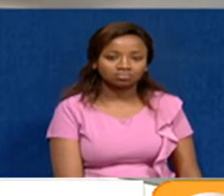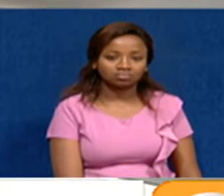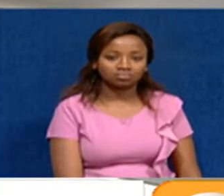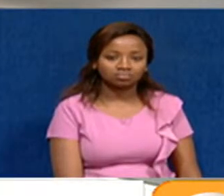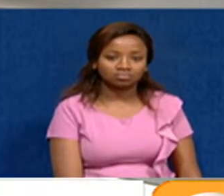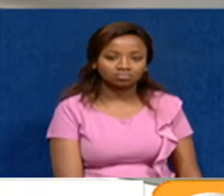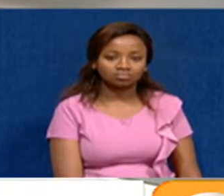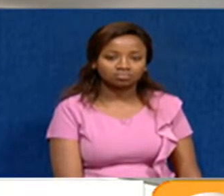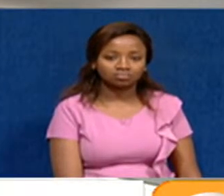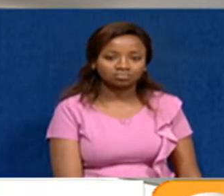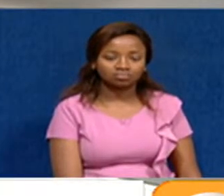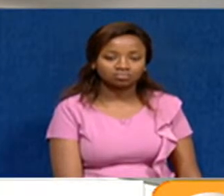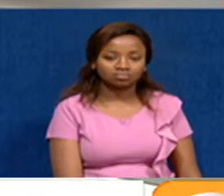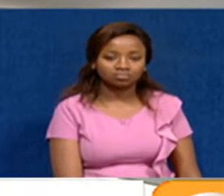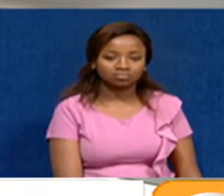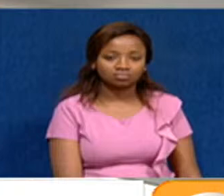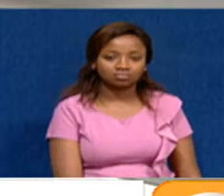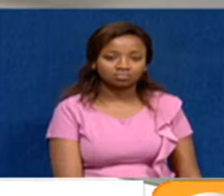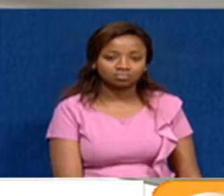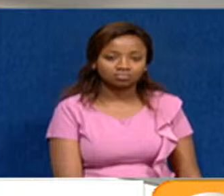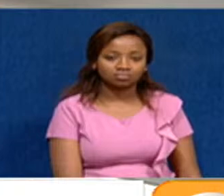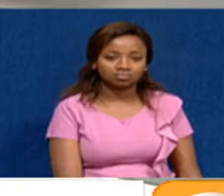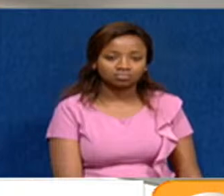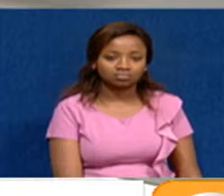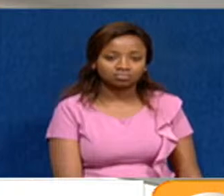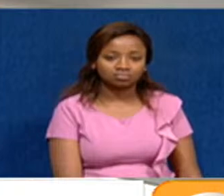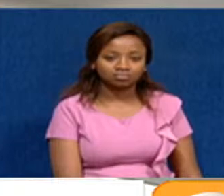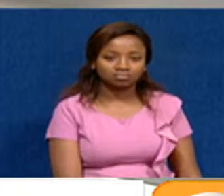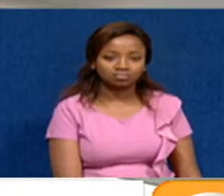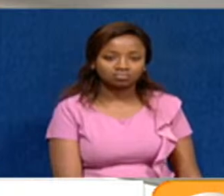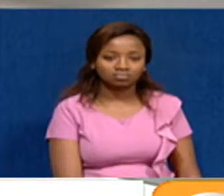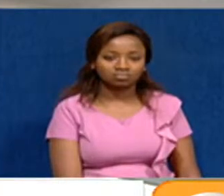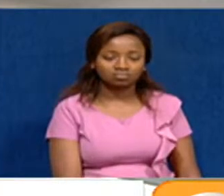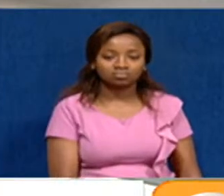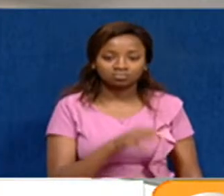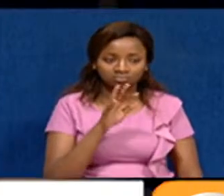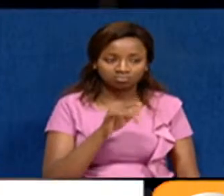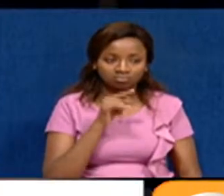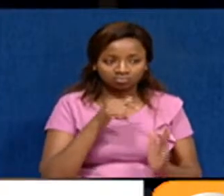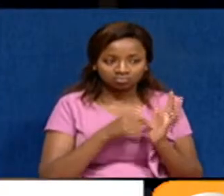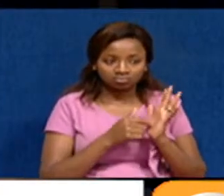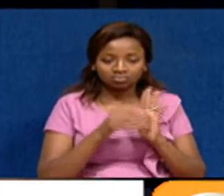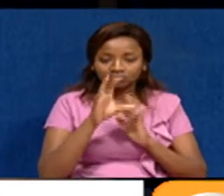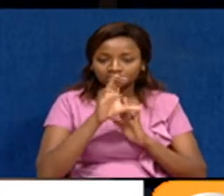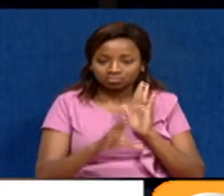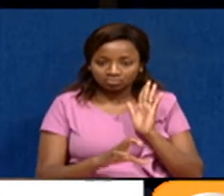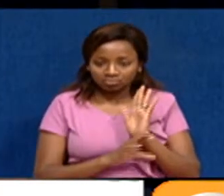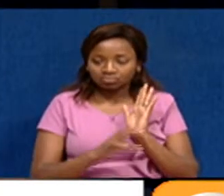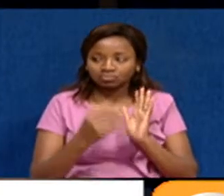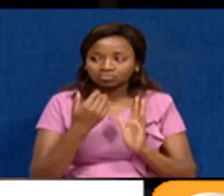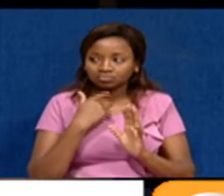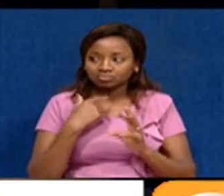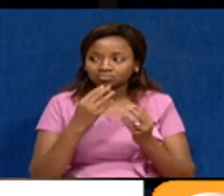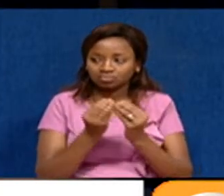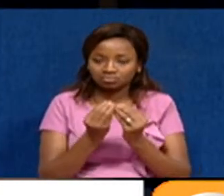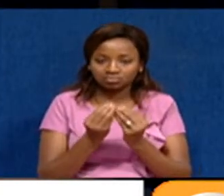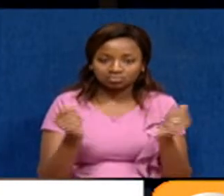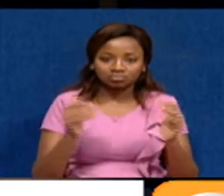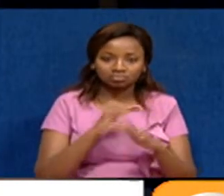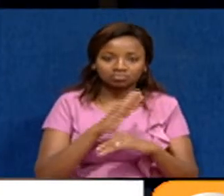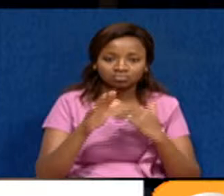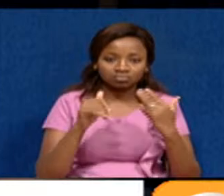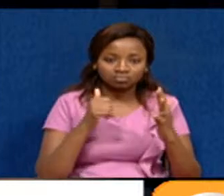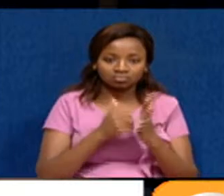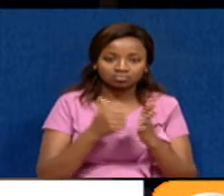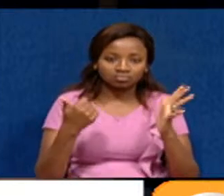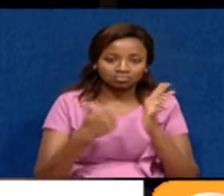Yeah, so that is what I'm saying. Inside that constitution, yes, lies the solution to all these things